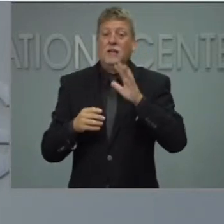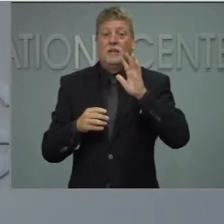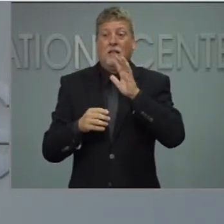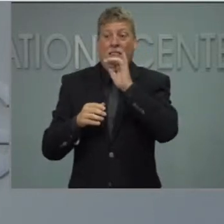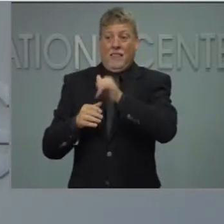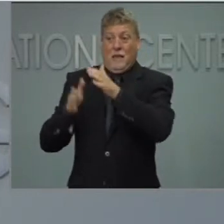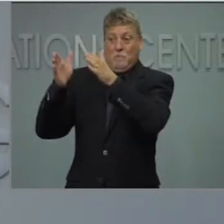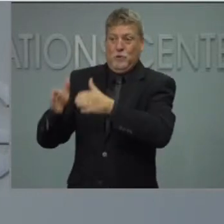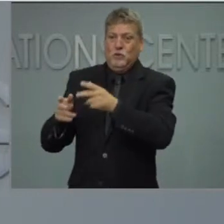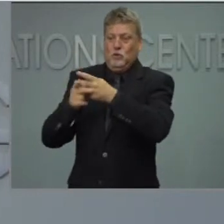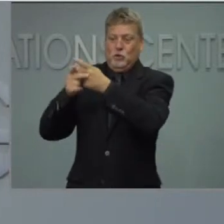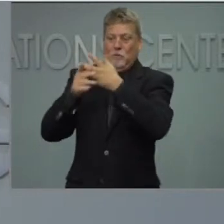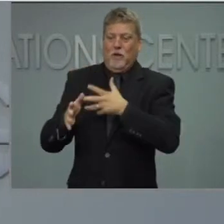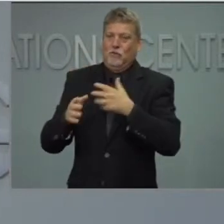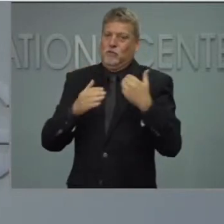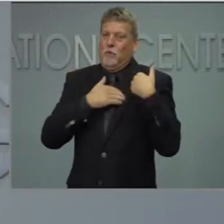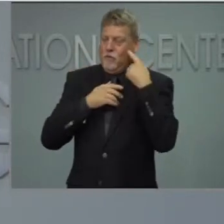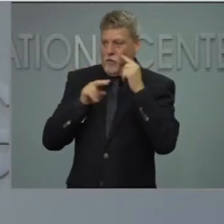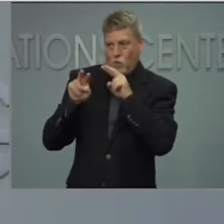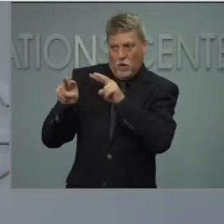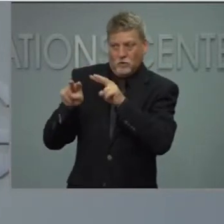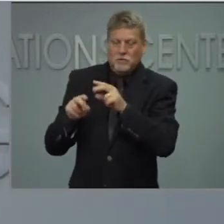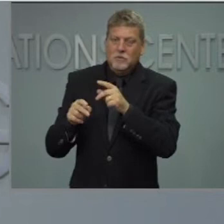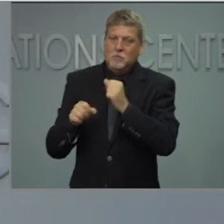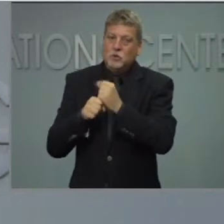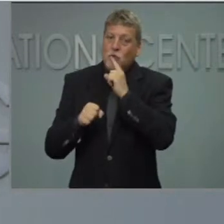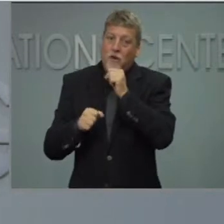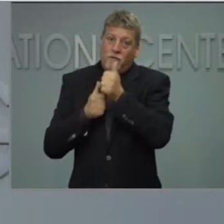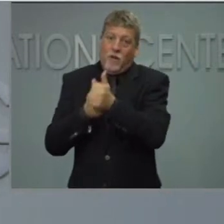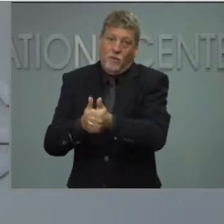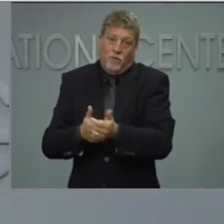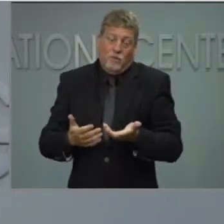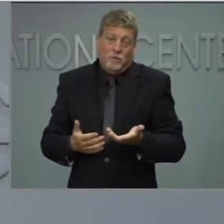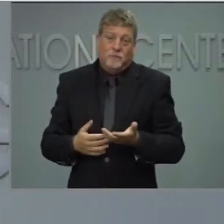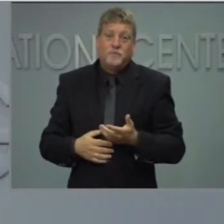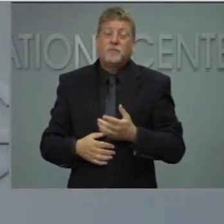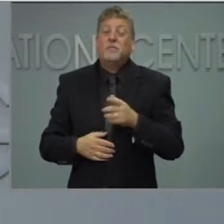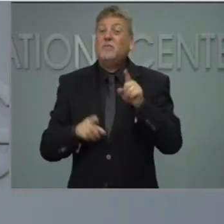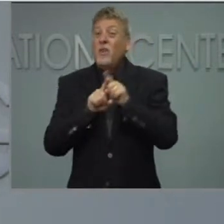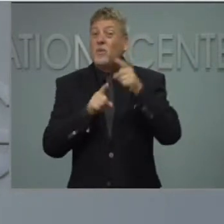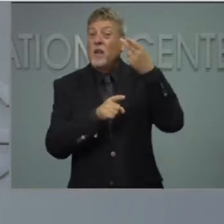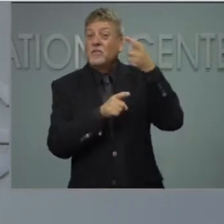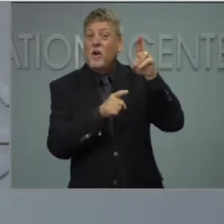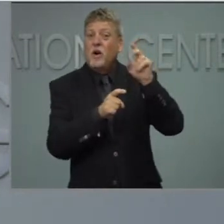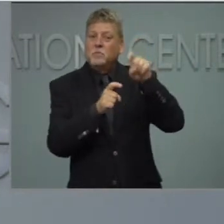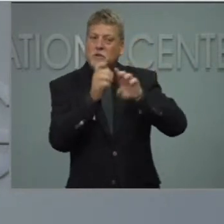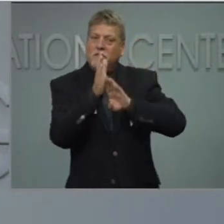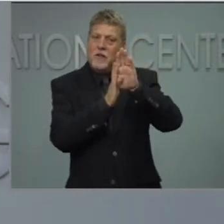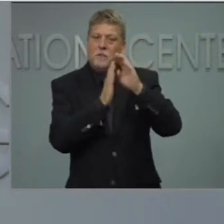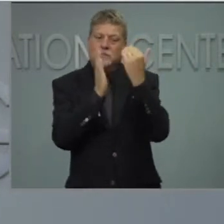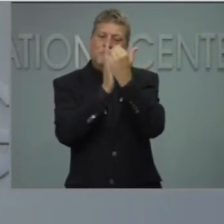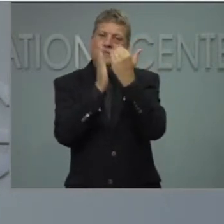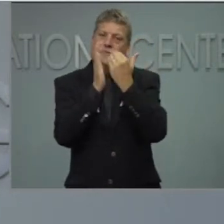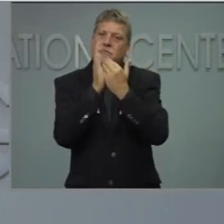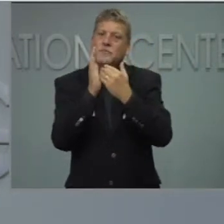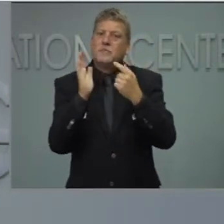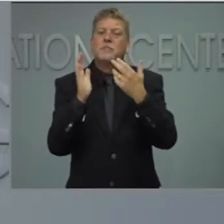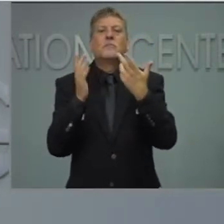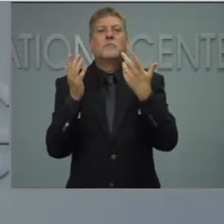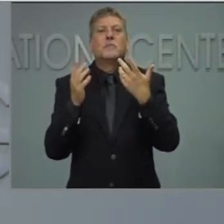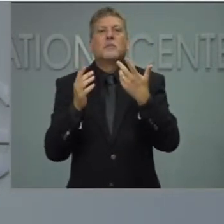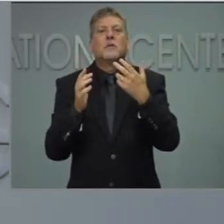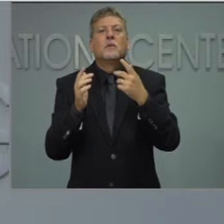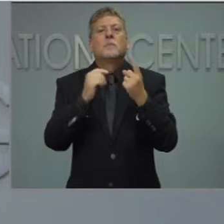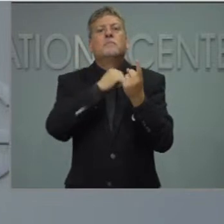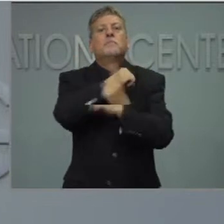done. They're also working through protocols on what are the consequences for employees who just simply are